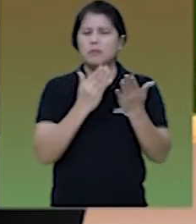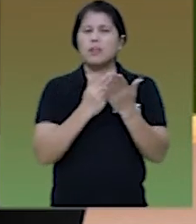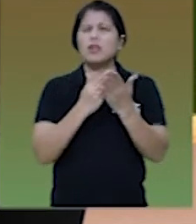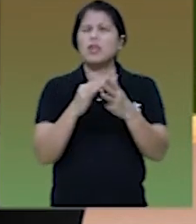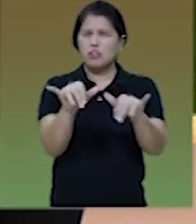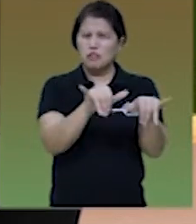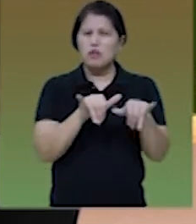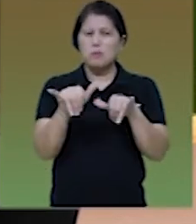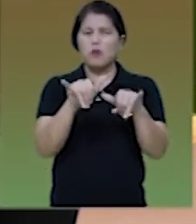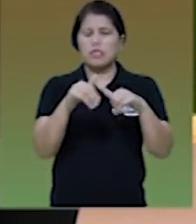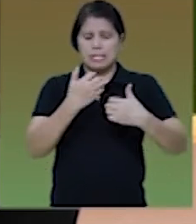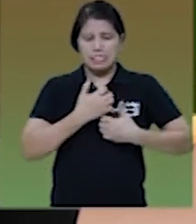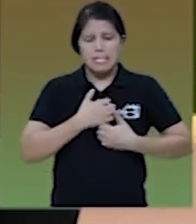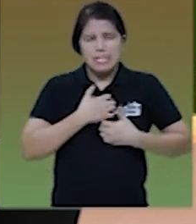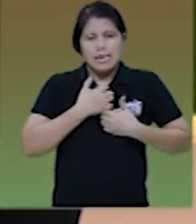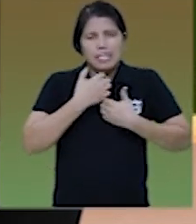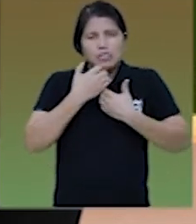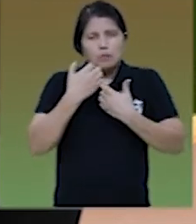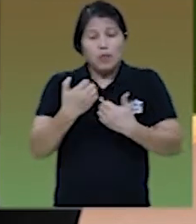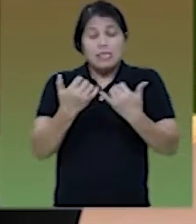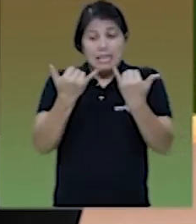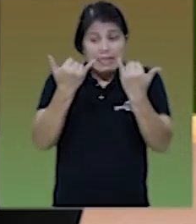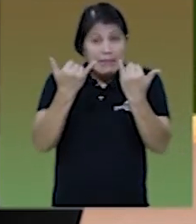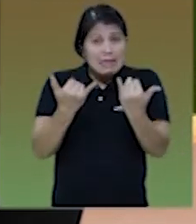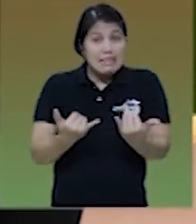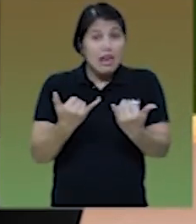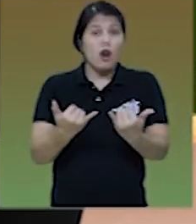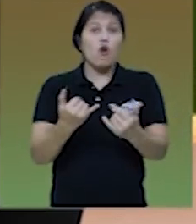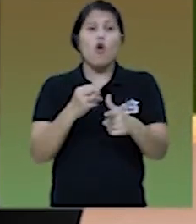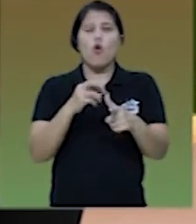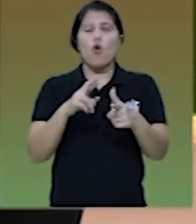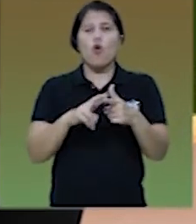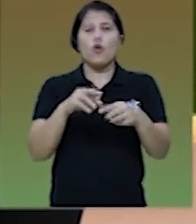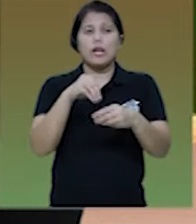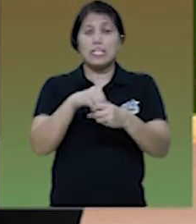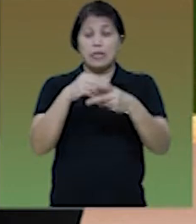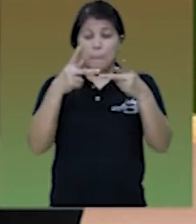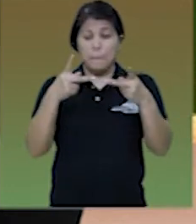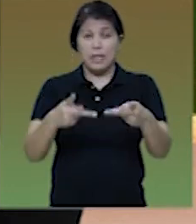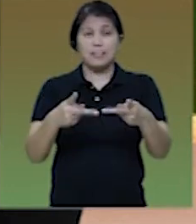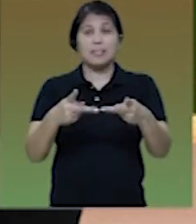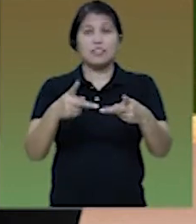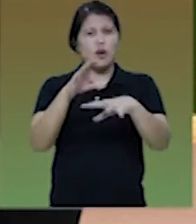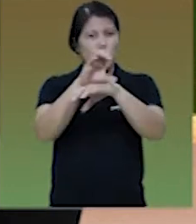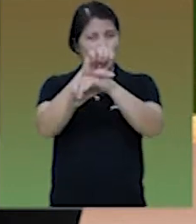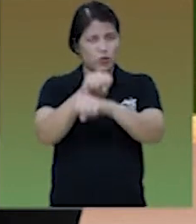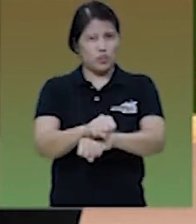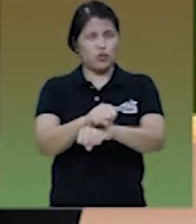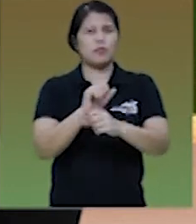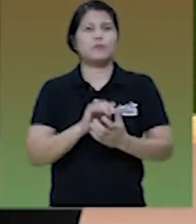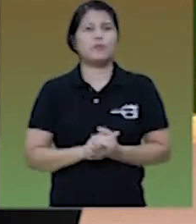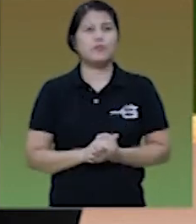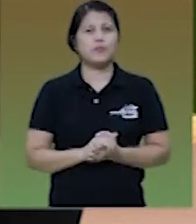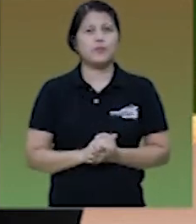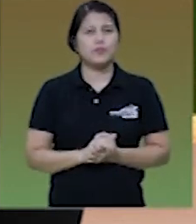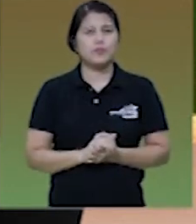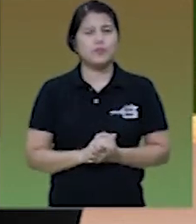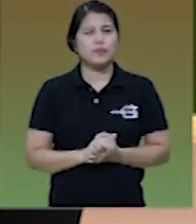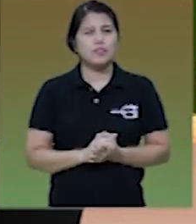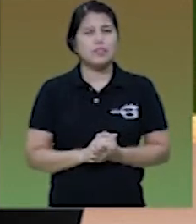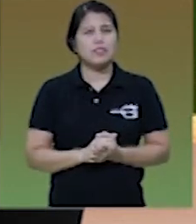common. They express now or in a present condition.